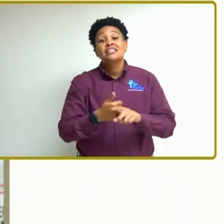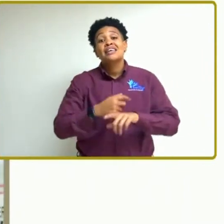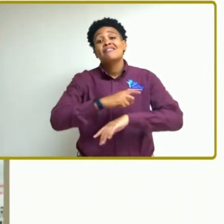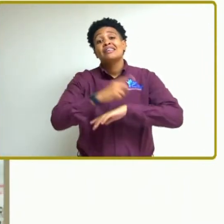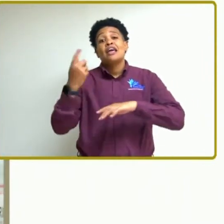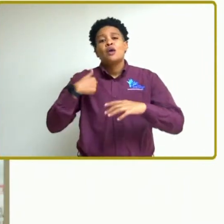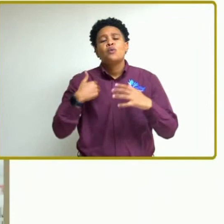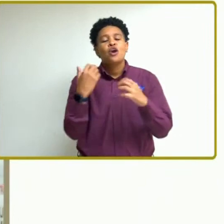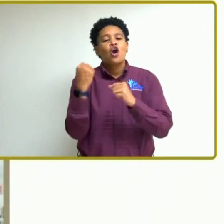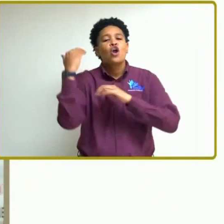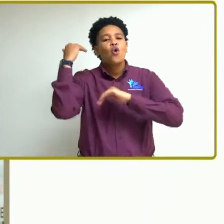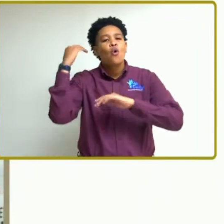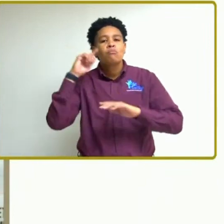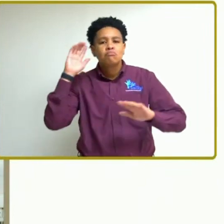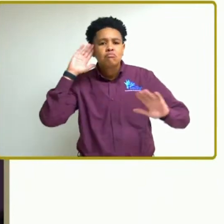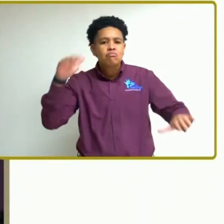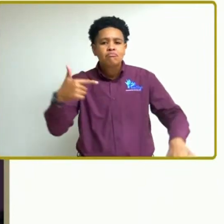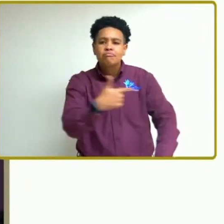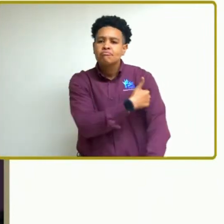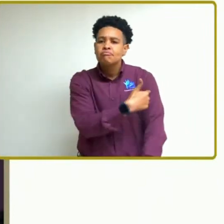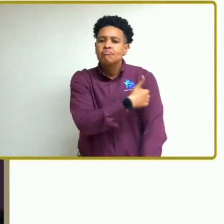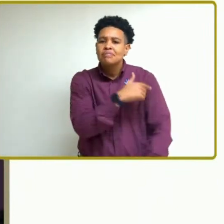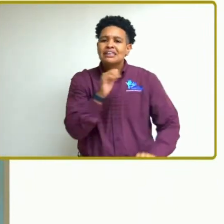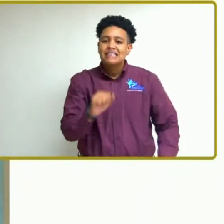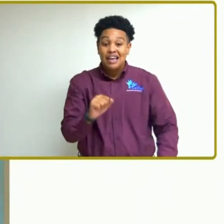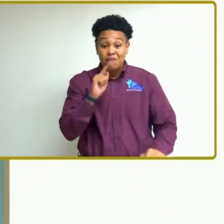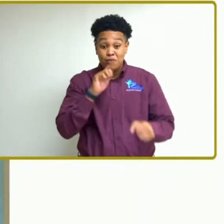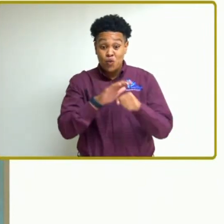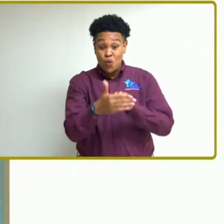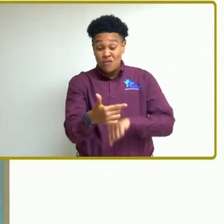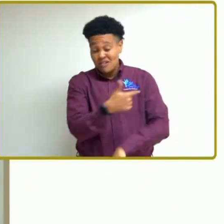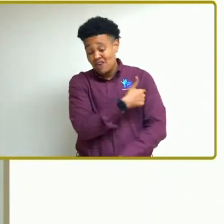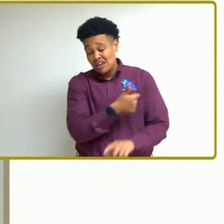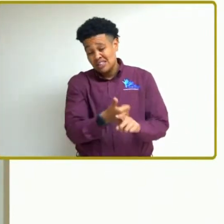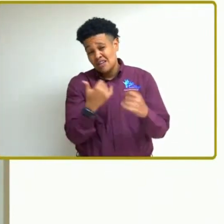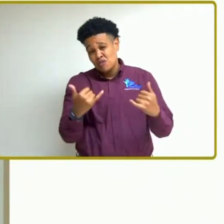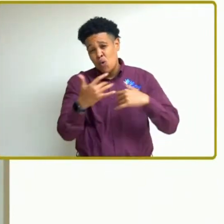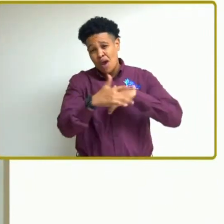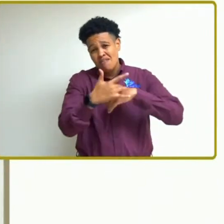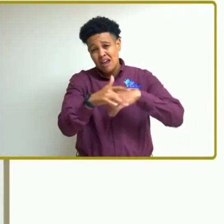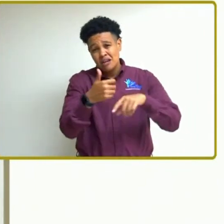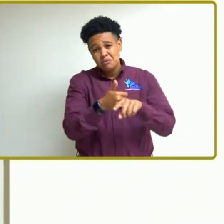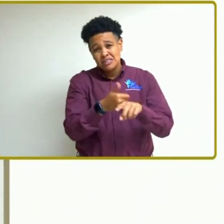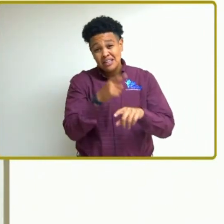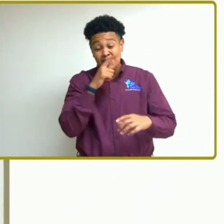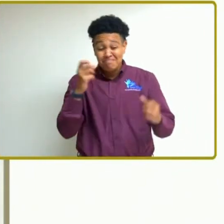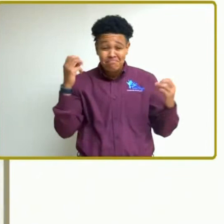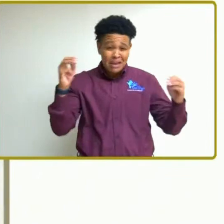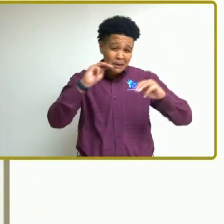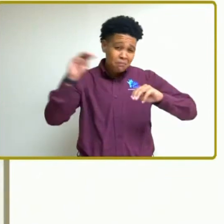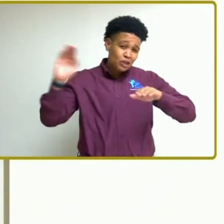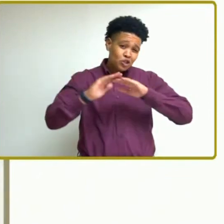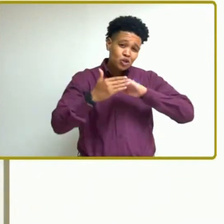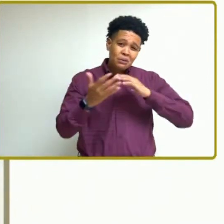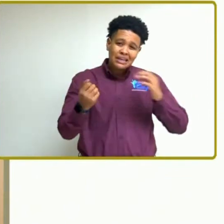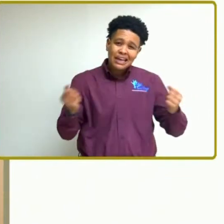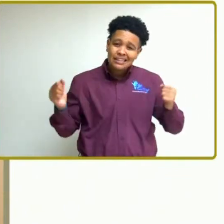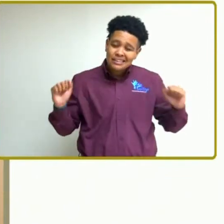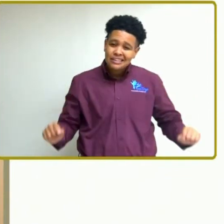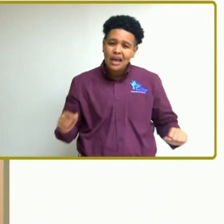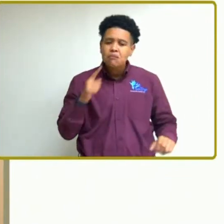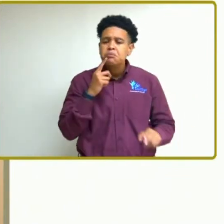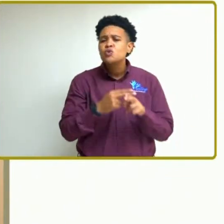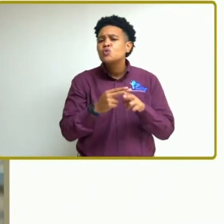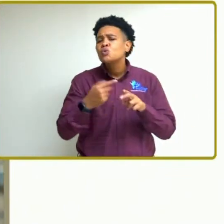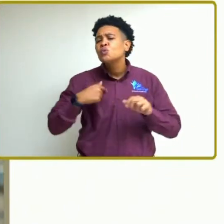we got hope that the pandemic will end. With the COVID-19 vaccine now being available to Jamaicans across the island, it means that very